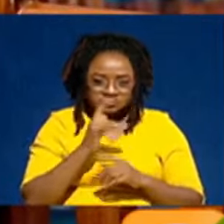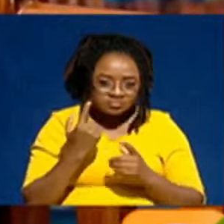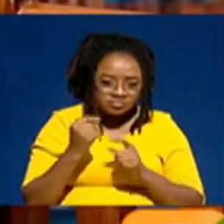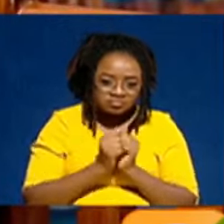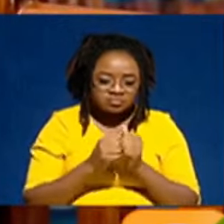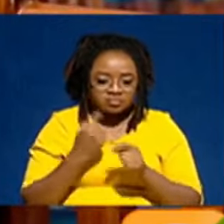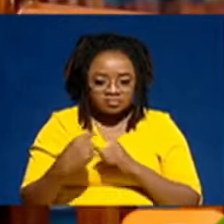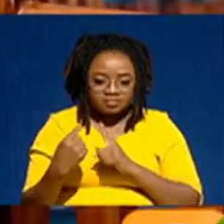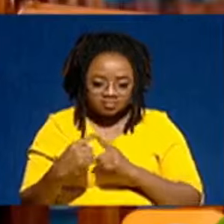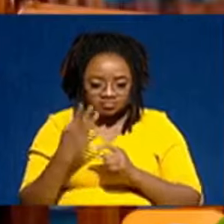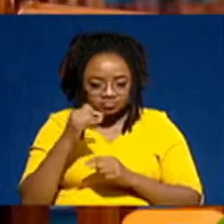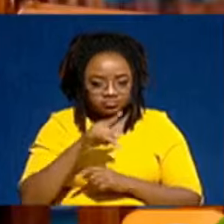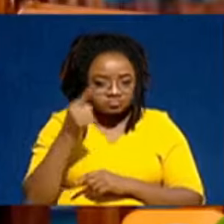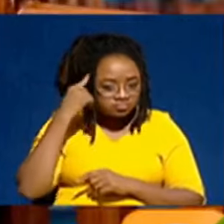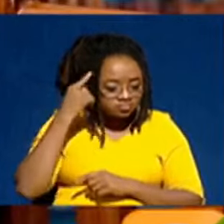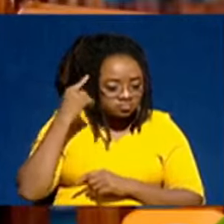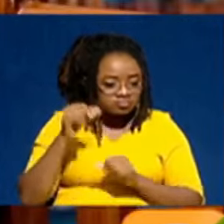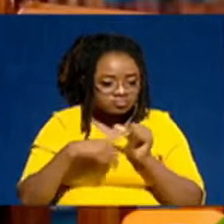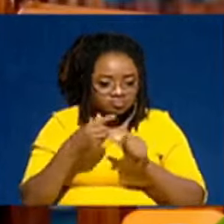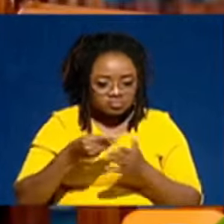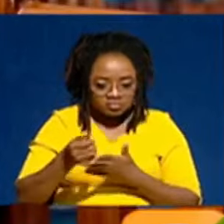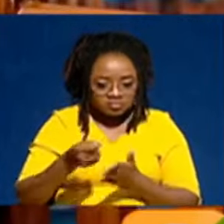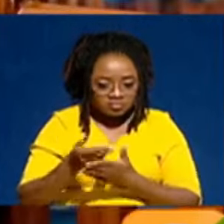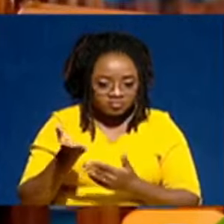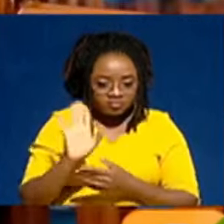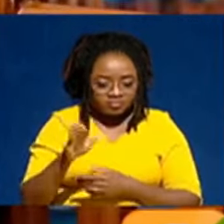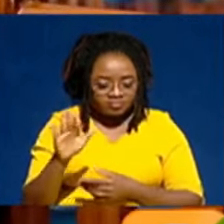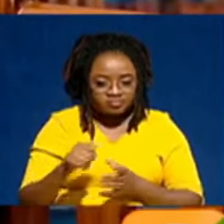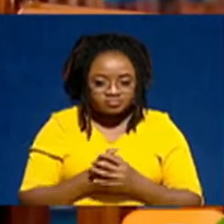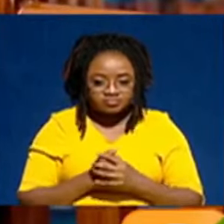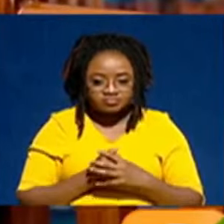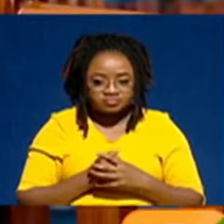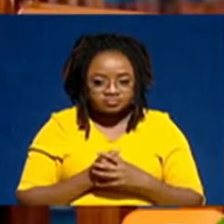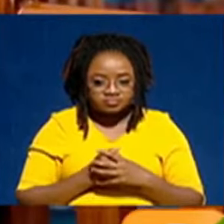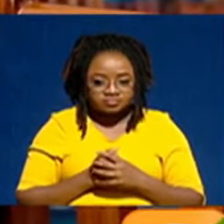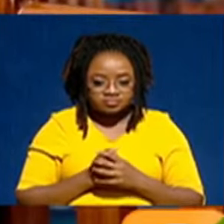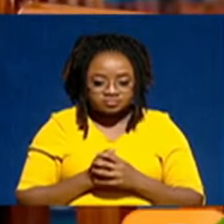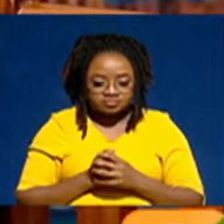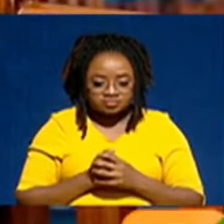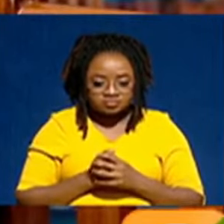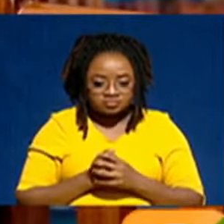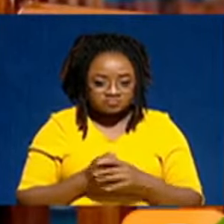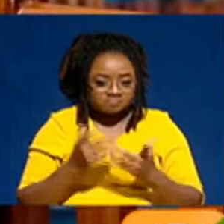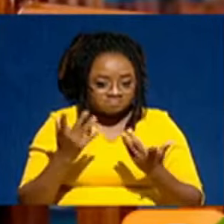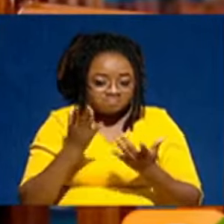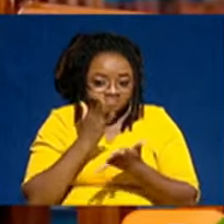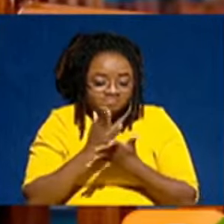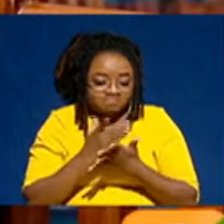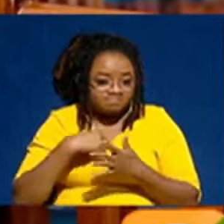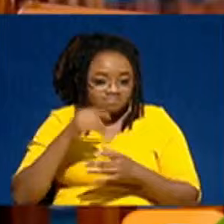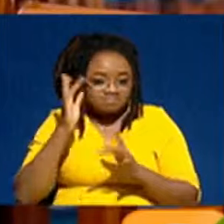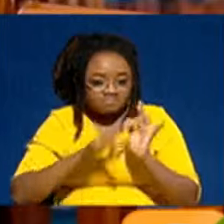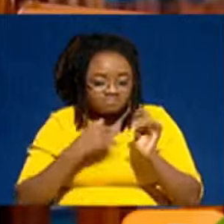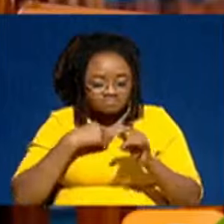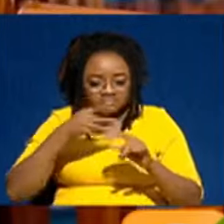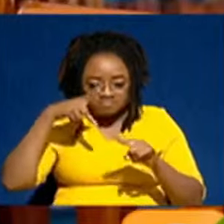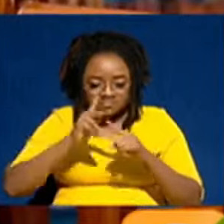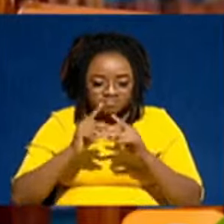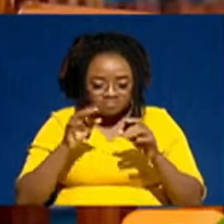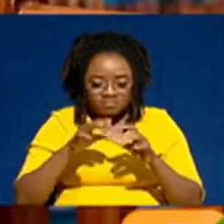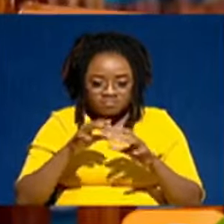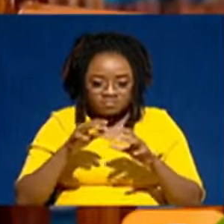really think about the generation up to the, year 2050 and beyond. Yeah. Yeah. Fortunately, we can't think that far.